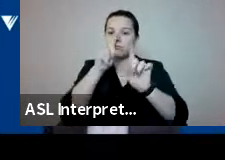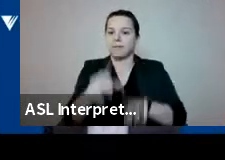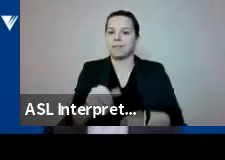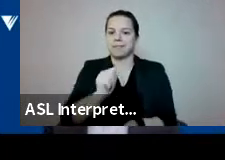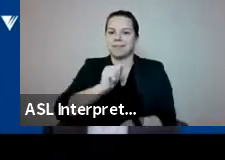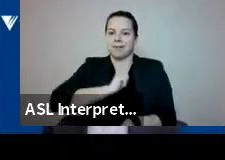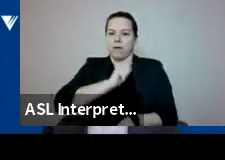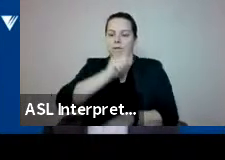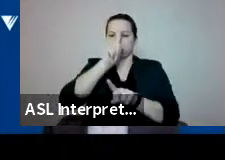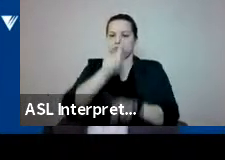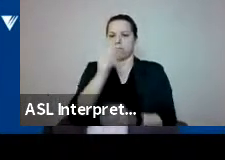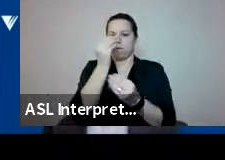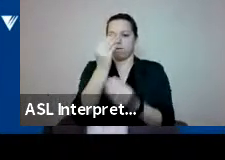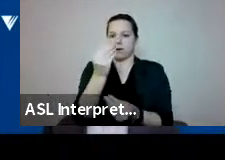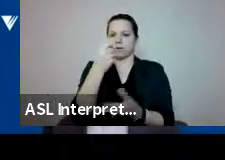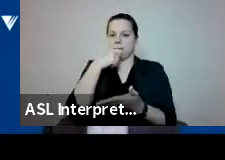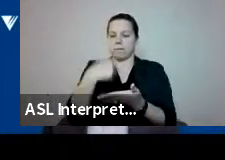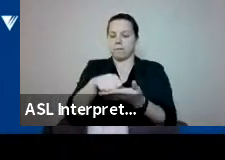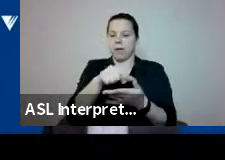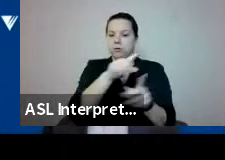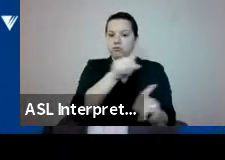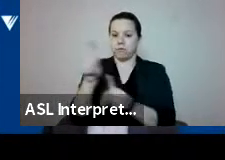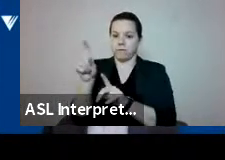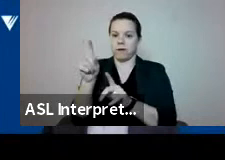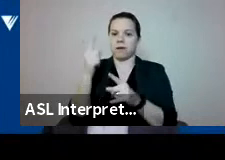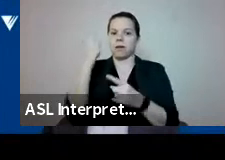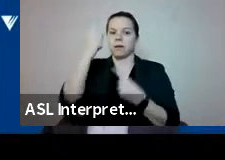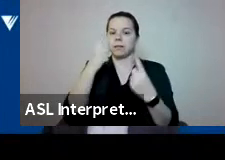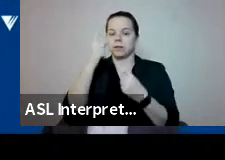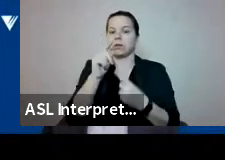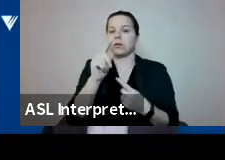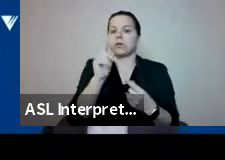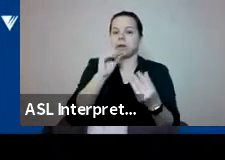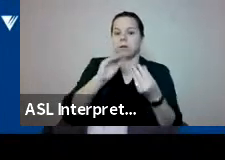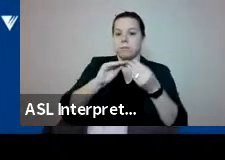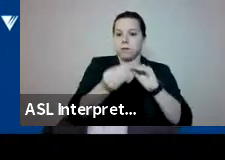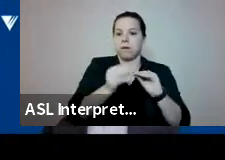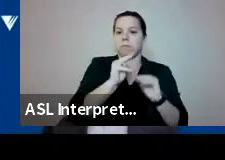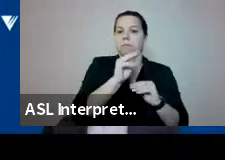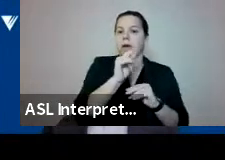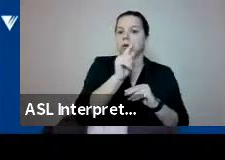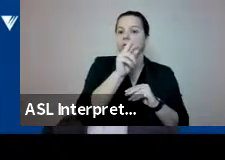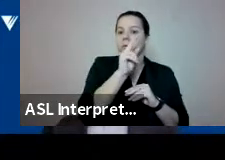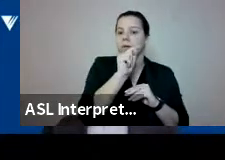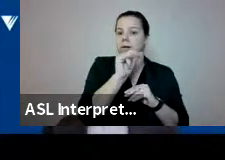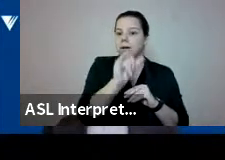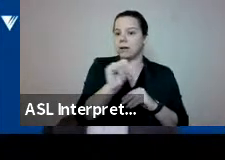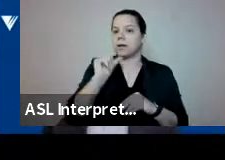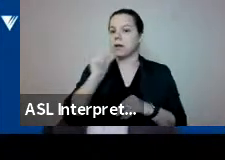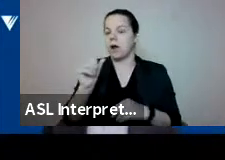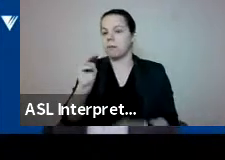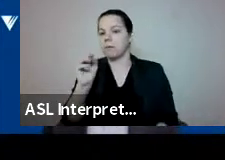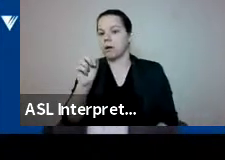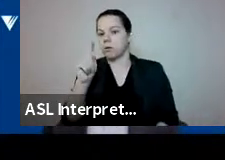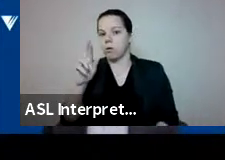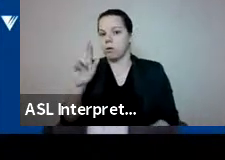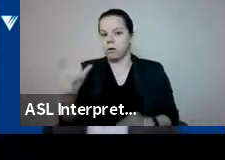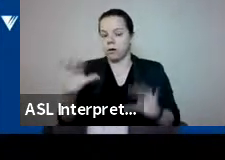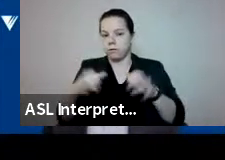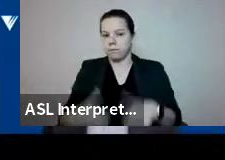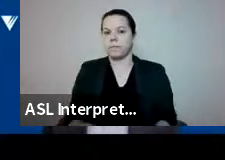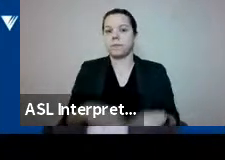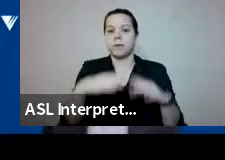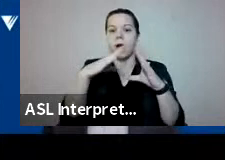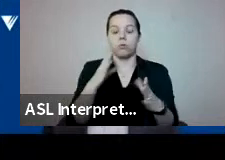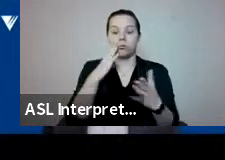self-reported information from the male survey and considered the ratio of minority to non-minority population. Household income was not